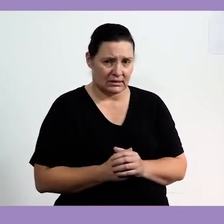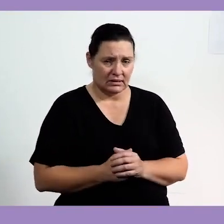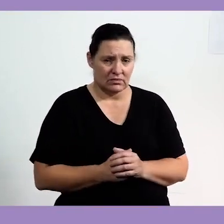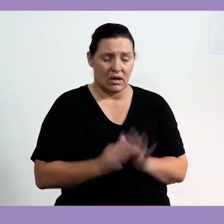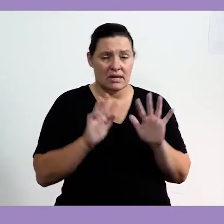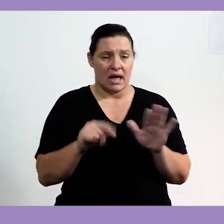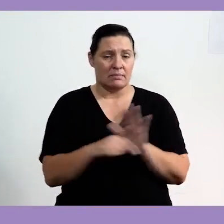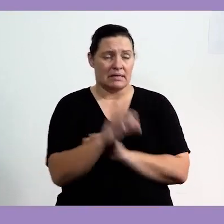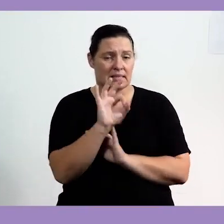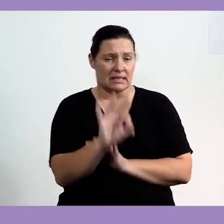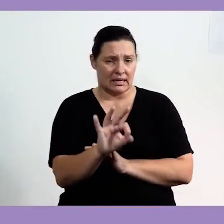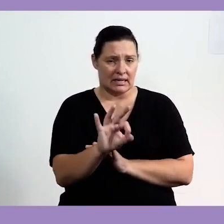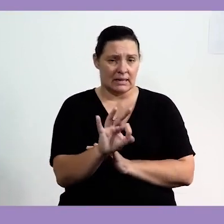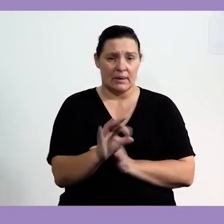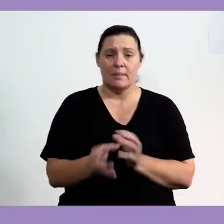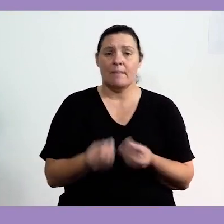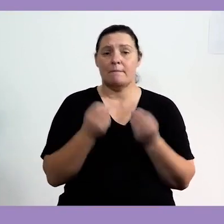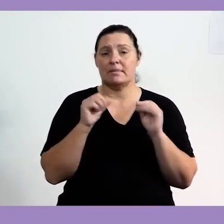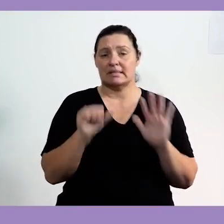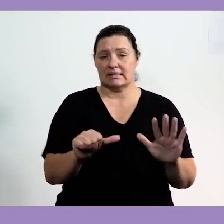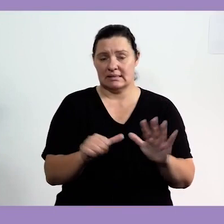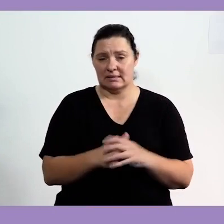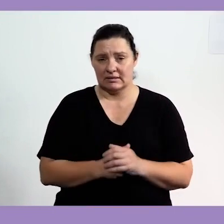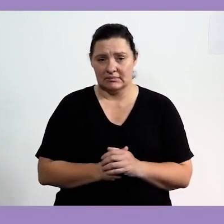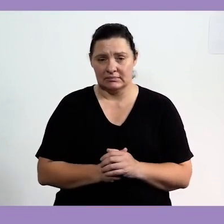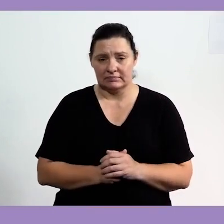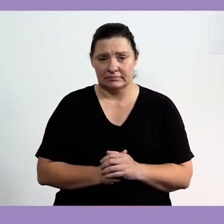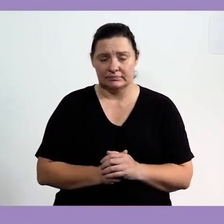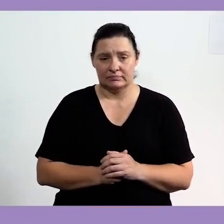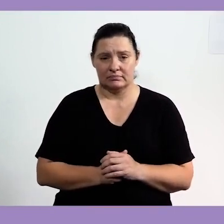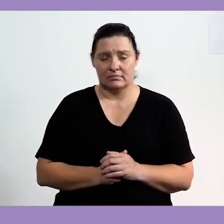difference. So we can say 9 minus 3 gives us a 6.